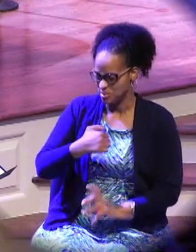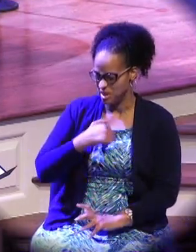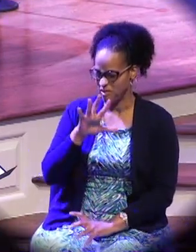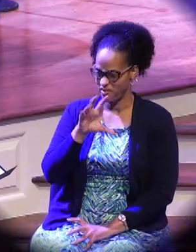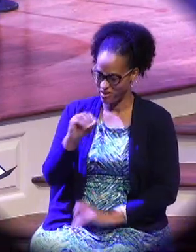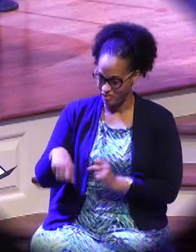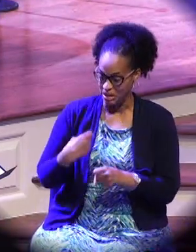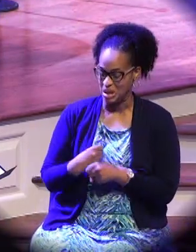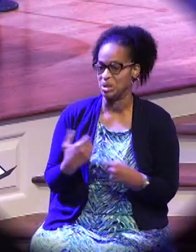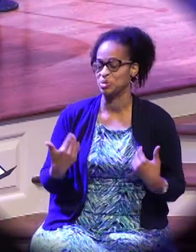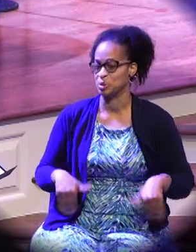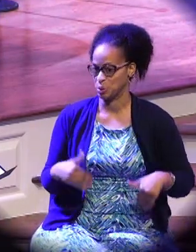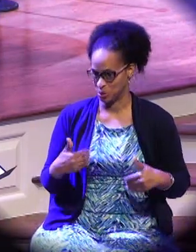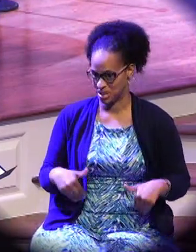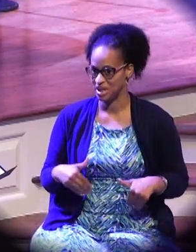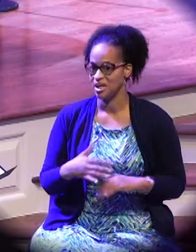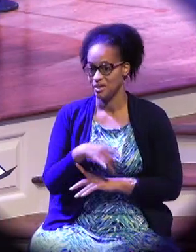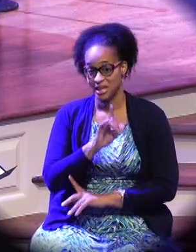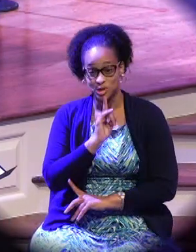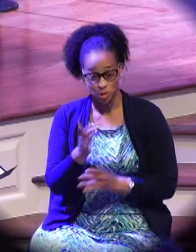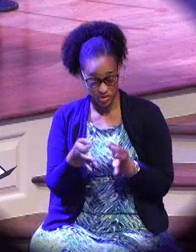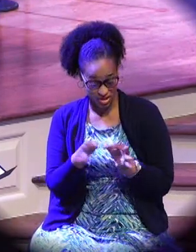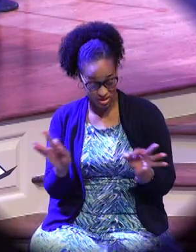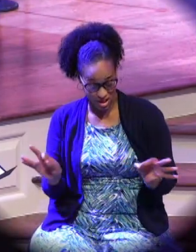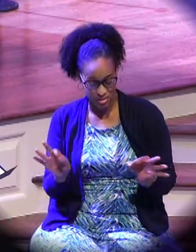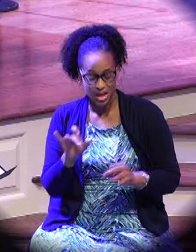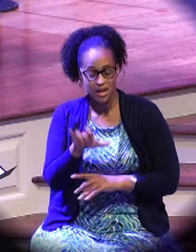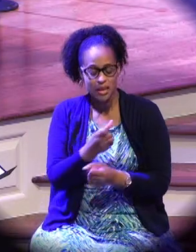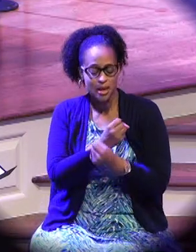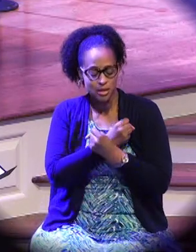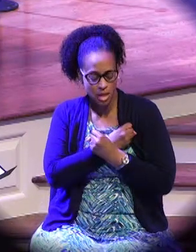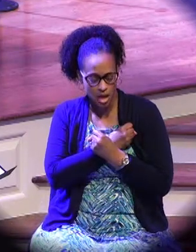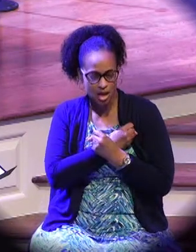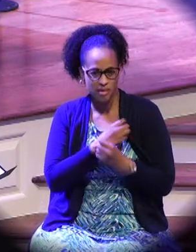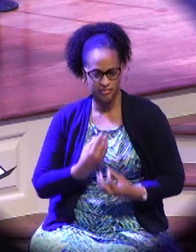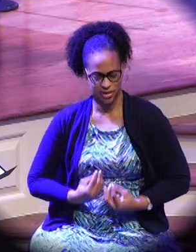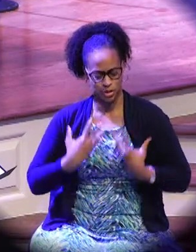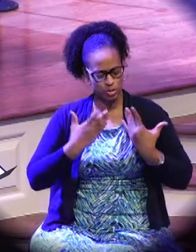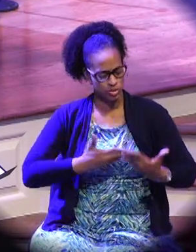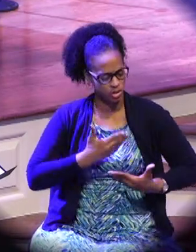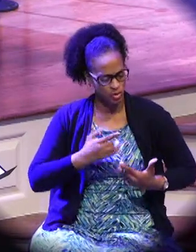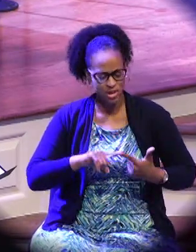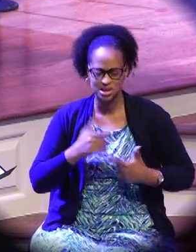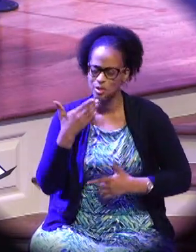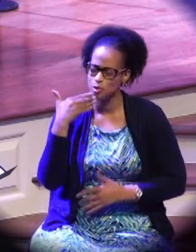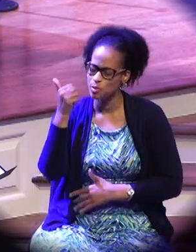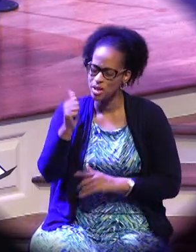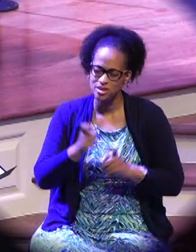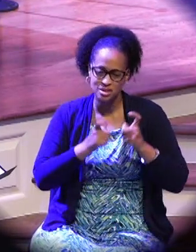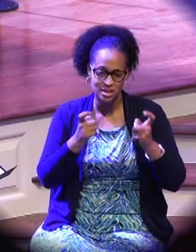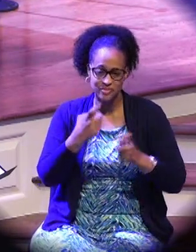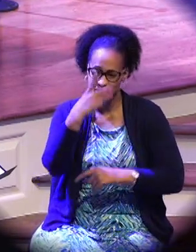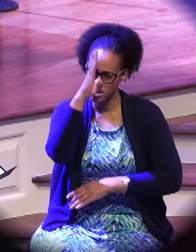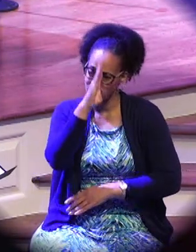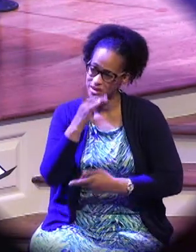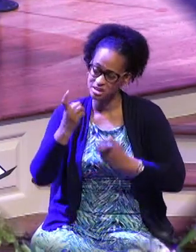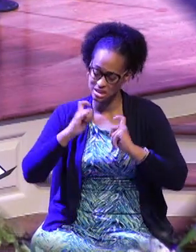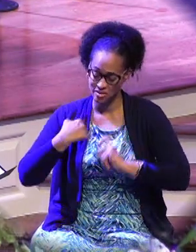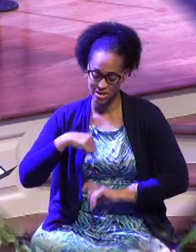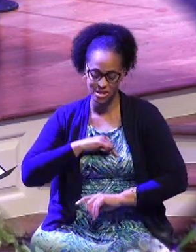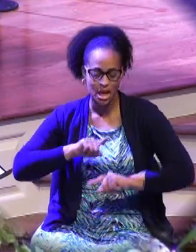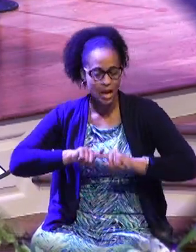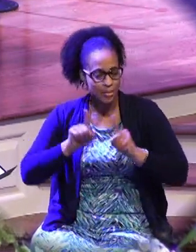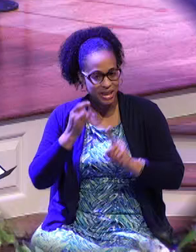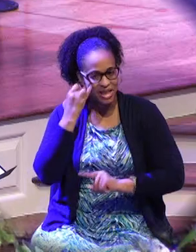right? Here's what's the truth in that statement, that love fills us with joy. Love is one of the greatest gifts that God has ever given us. But